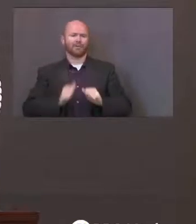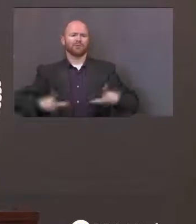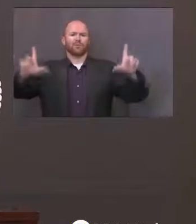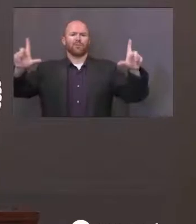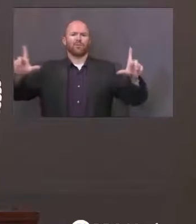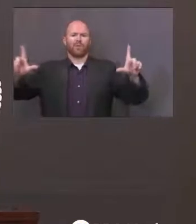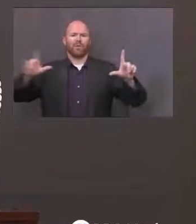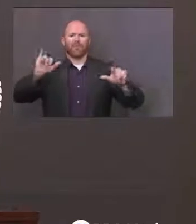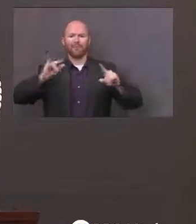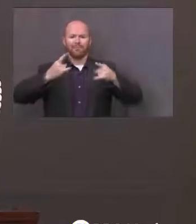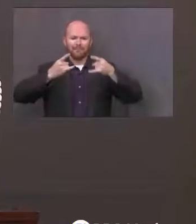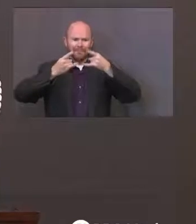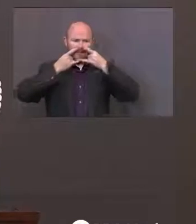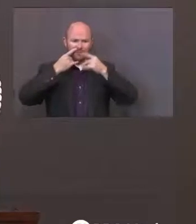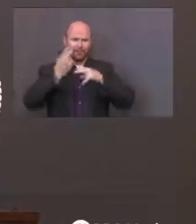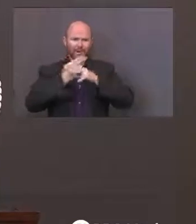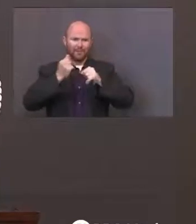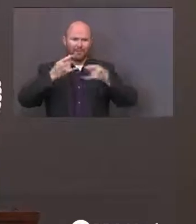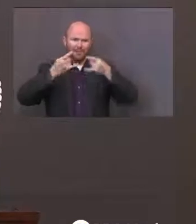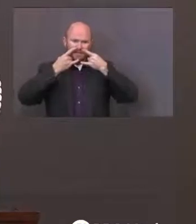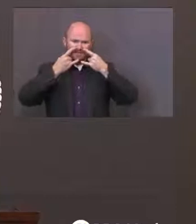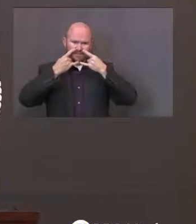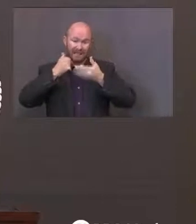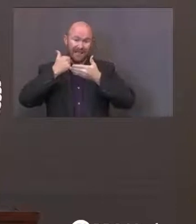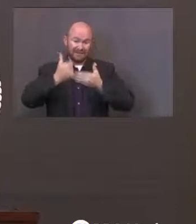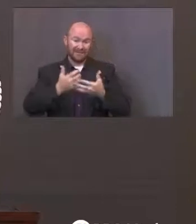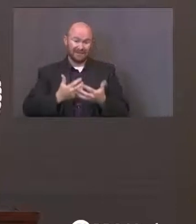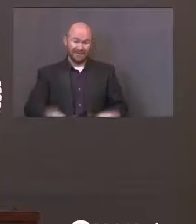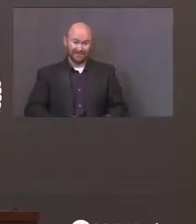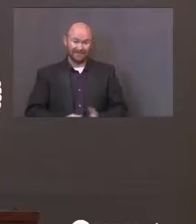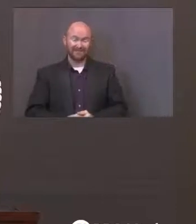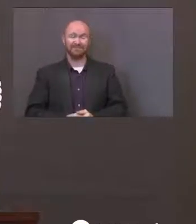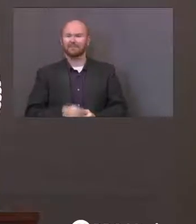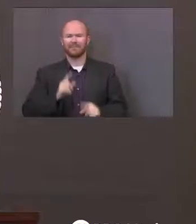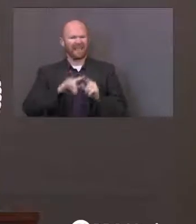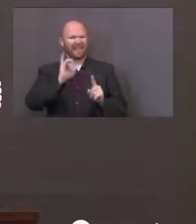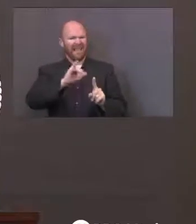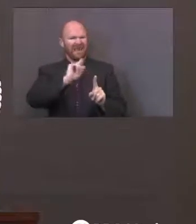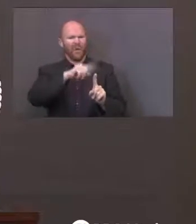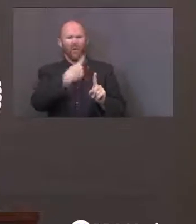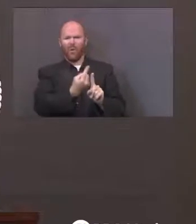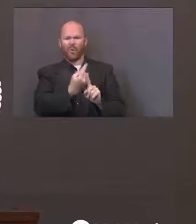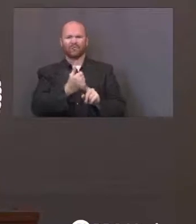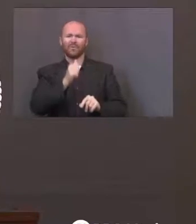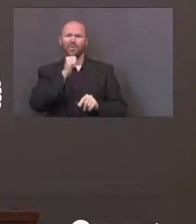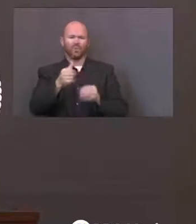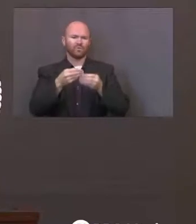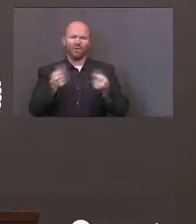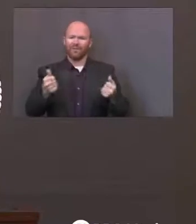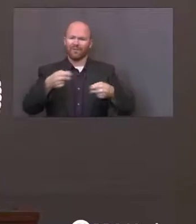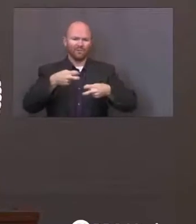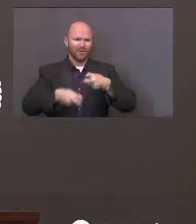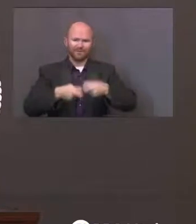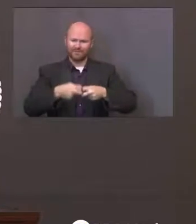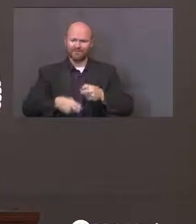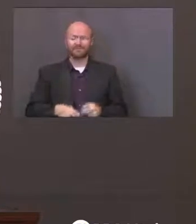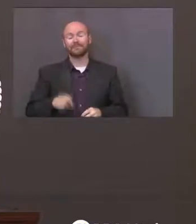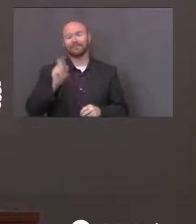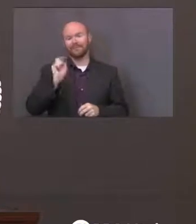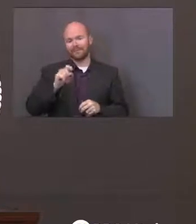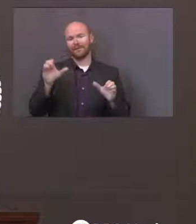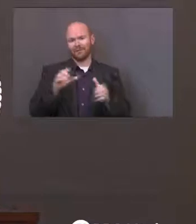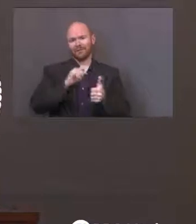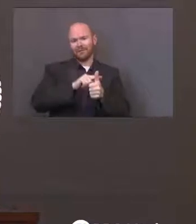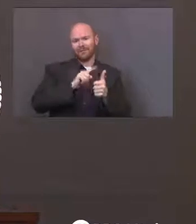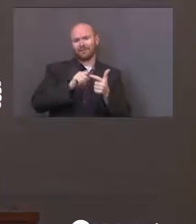we're constantly surveying and finding out how we're doing on mask wearing. But that alone is not going to solve it. We have to do all of these